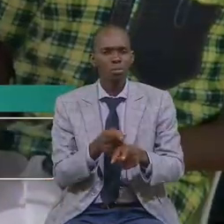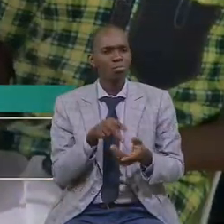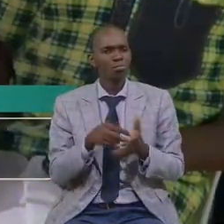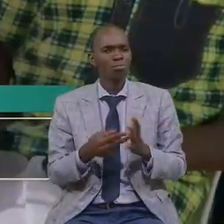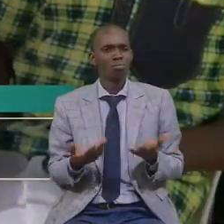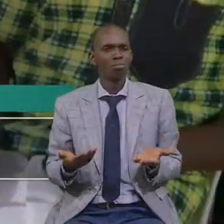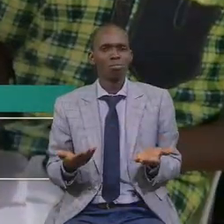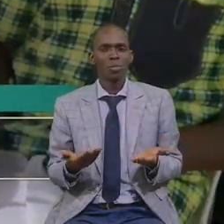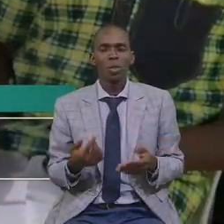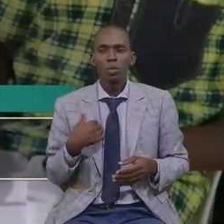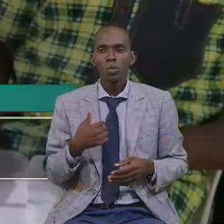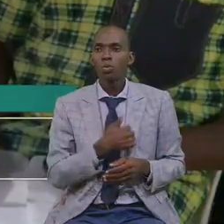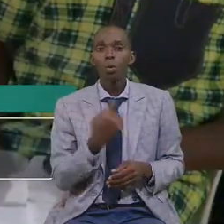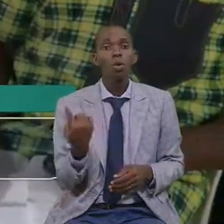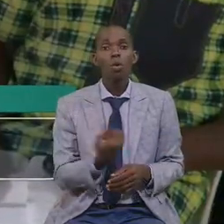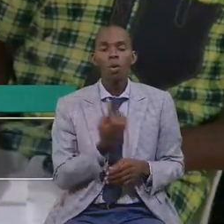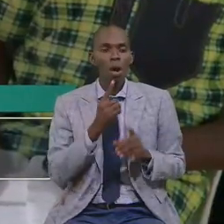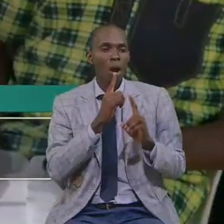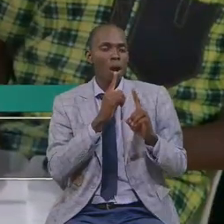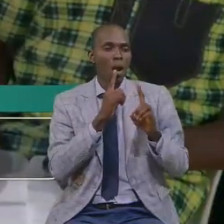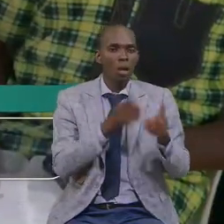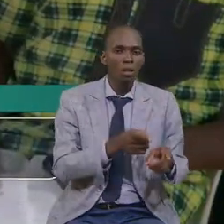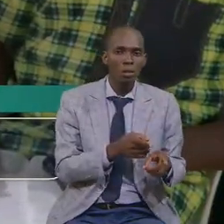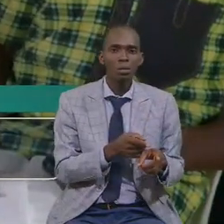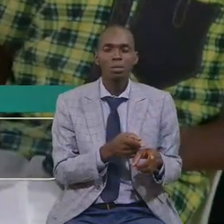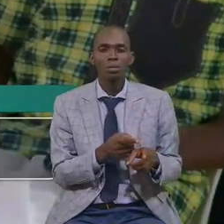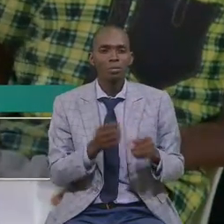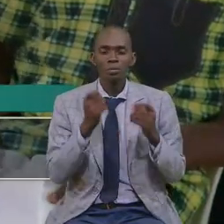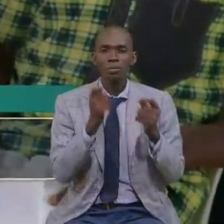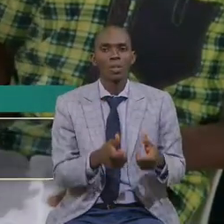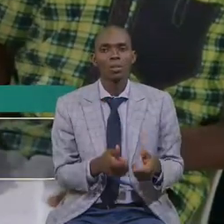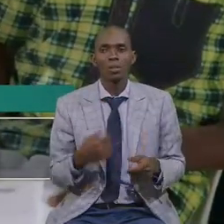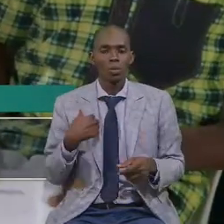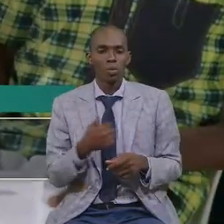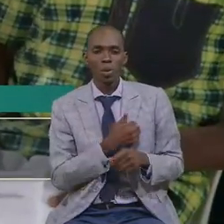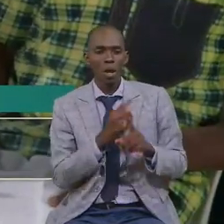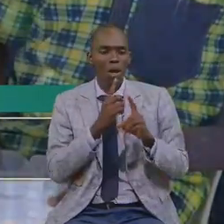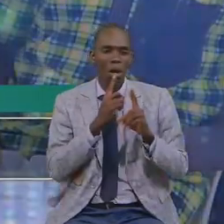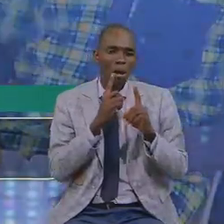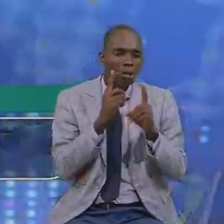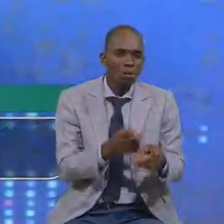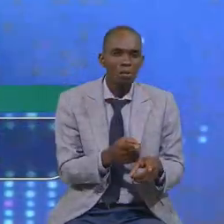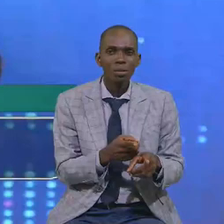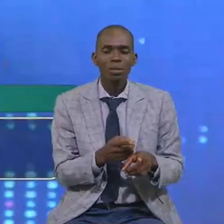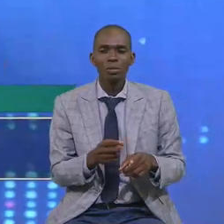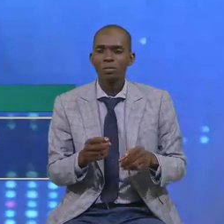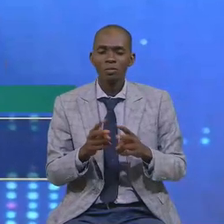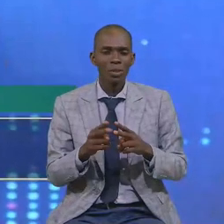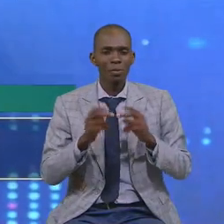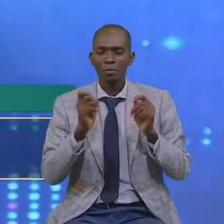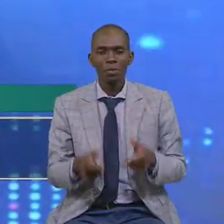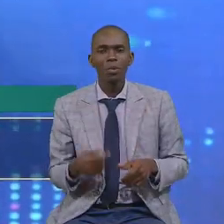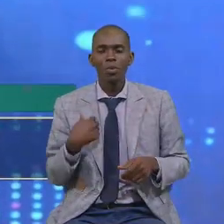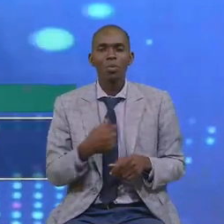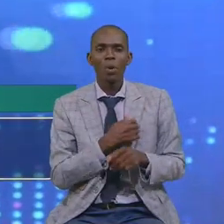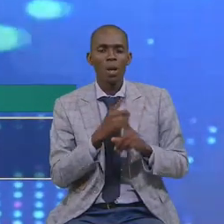We always respond to stimulus. We respond to a prompting. We